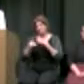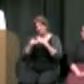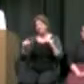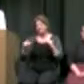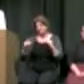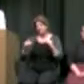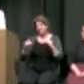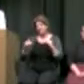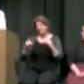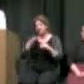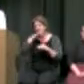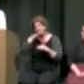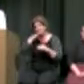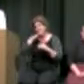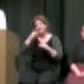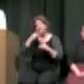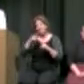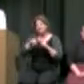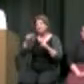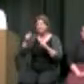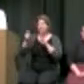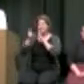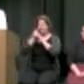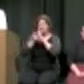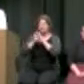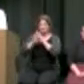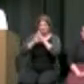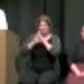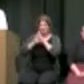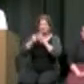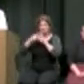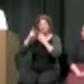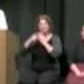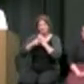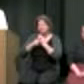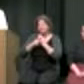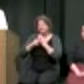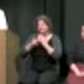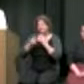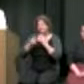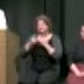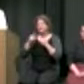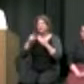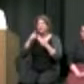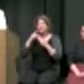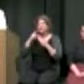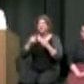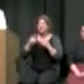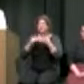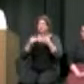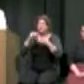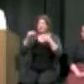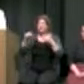fortunate because there's other regulatory programs that come into play when there's higher contaminant levels. You